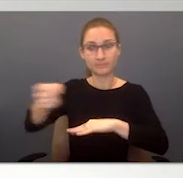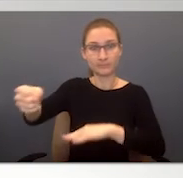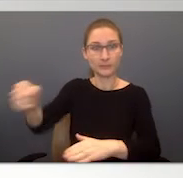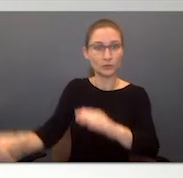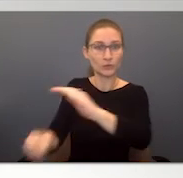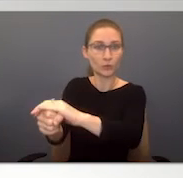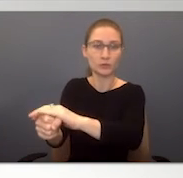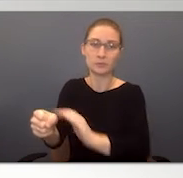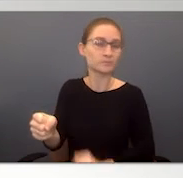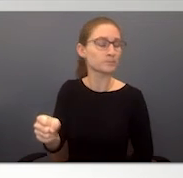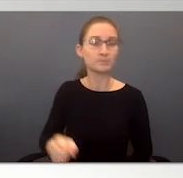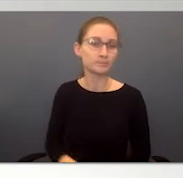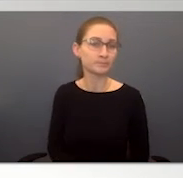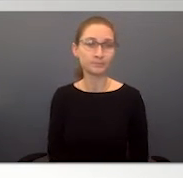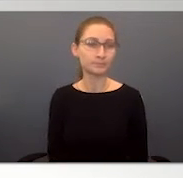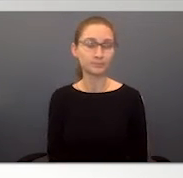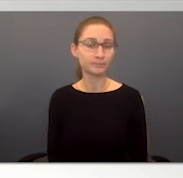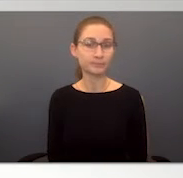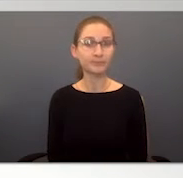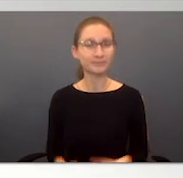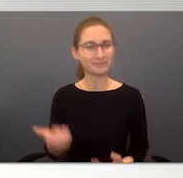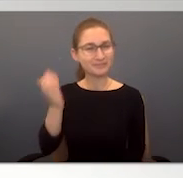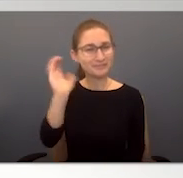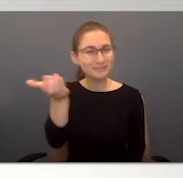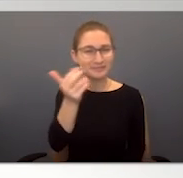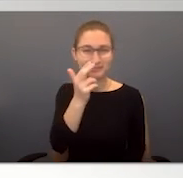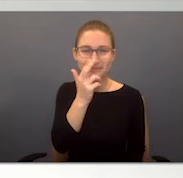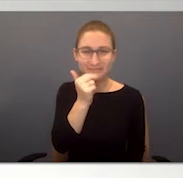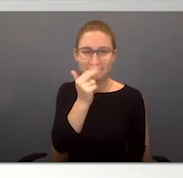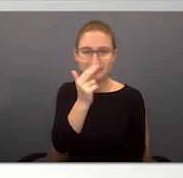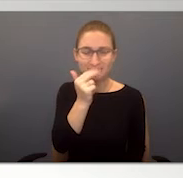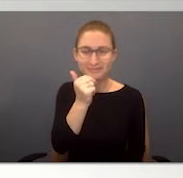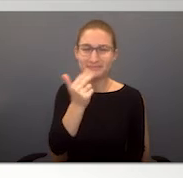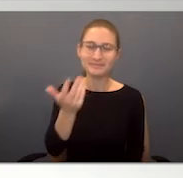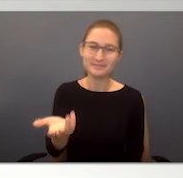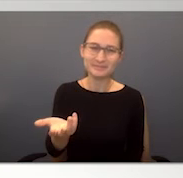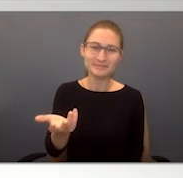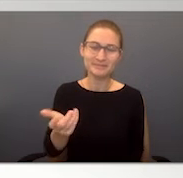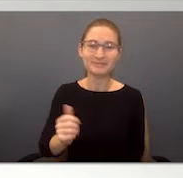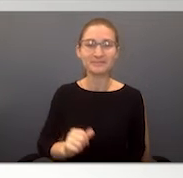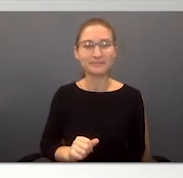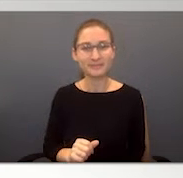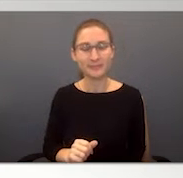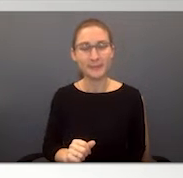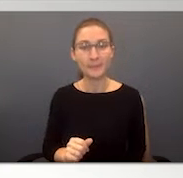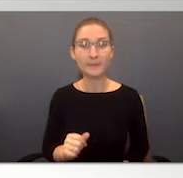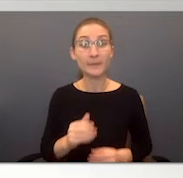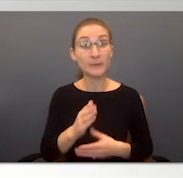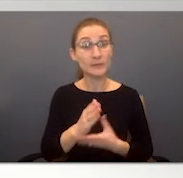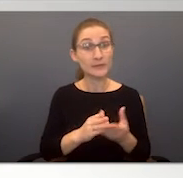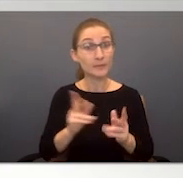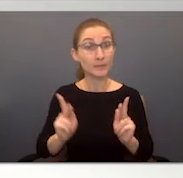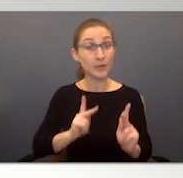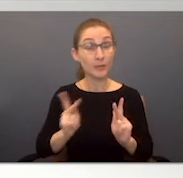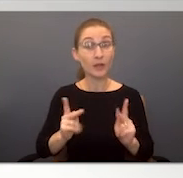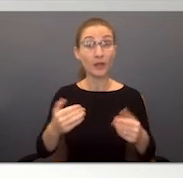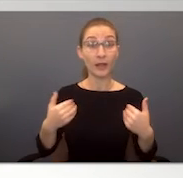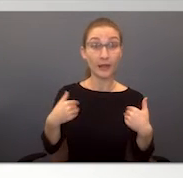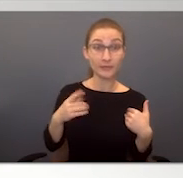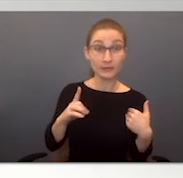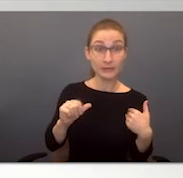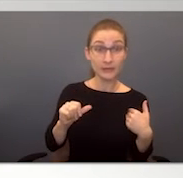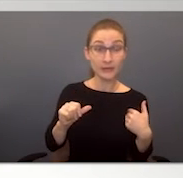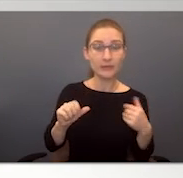with disabilities can be places safely without having to go to special needs. So just because I have a disability